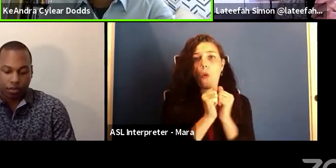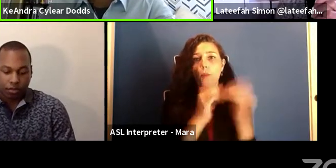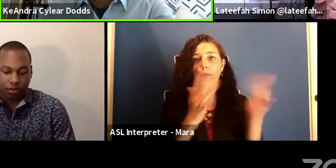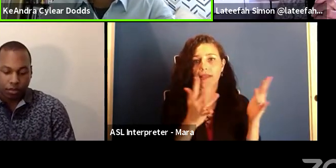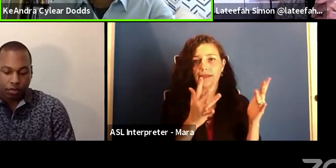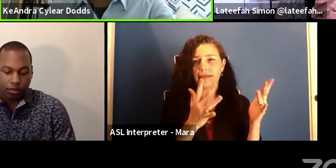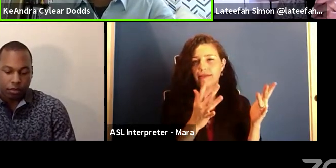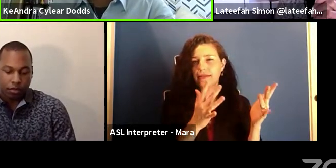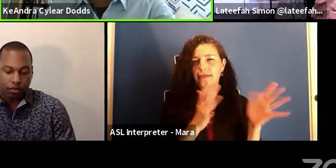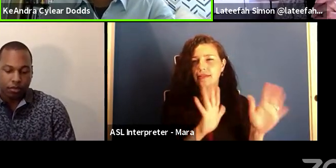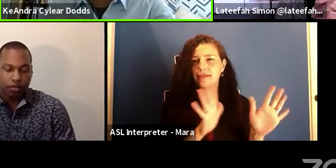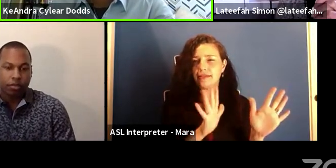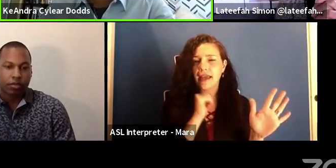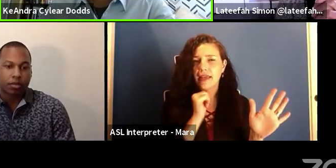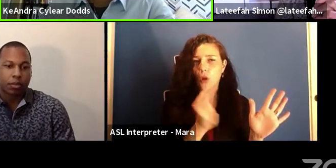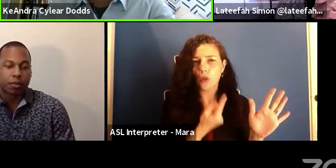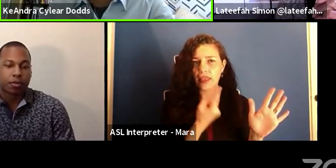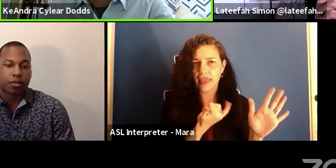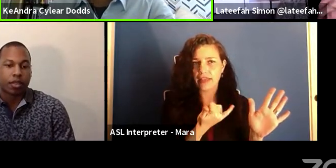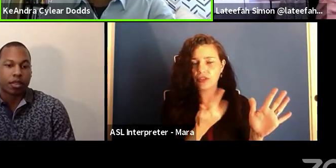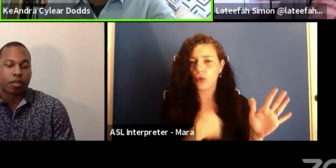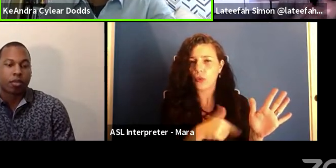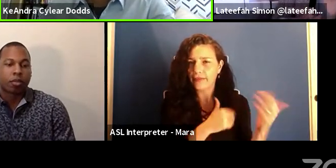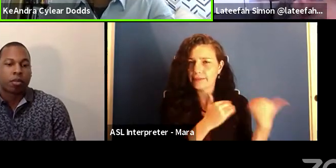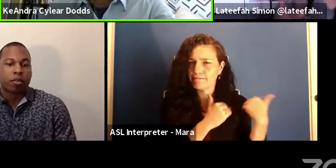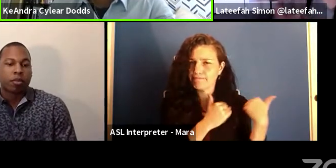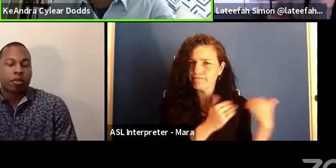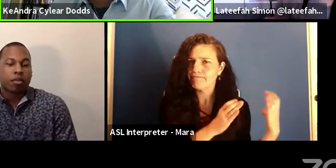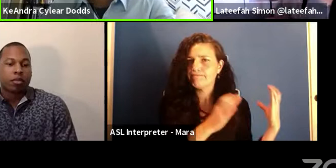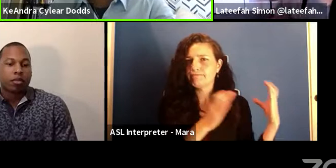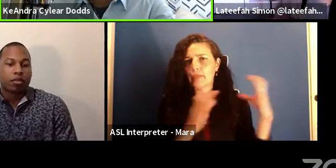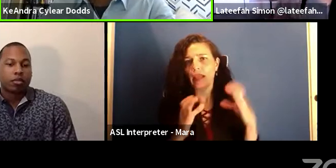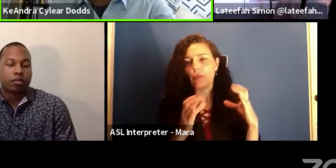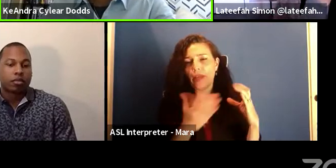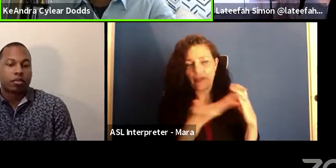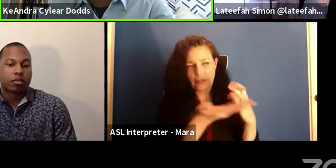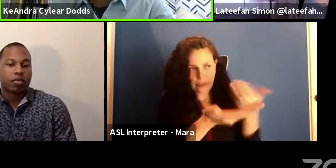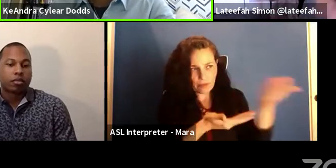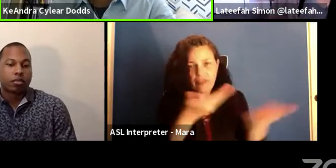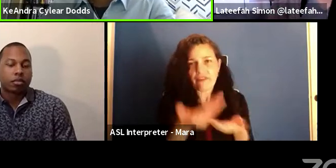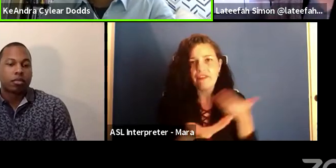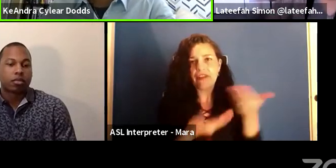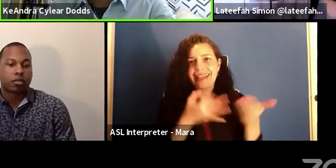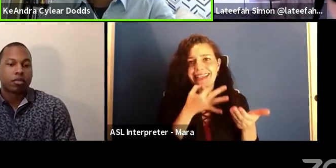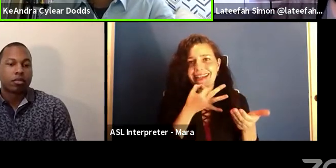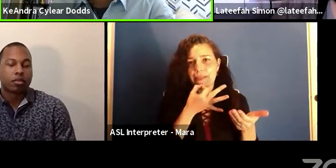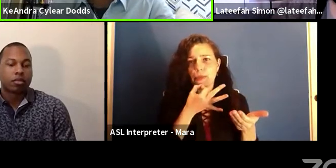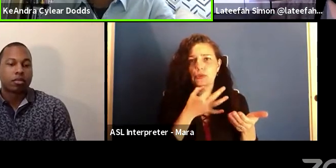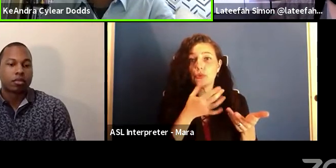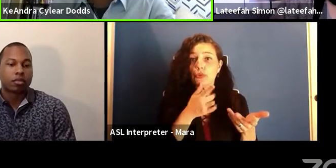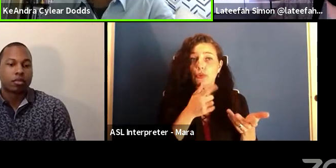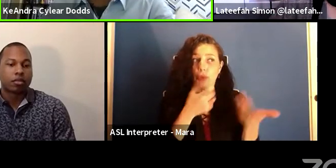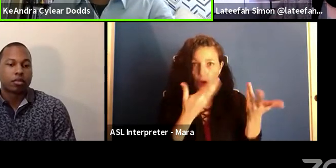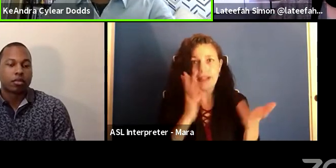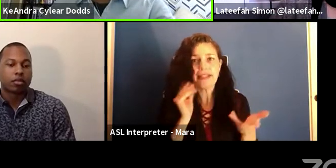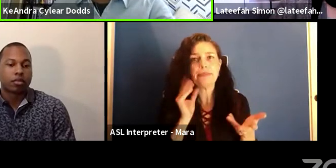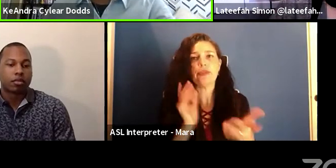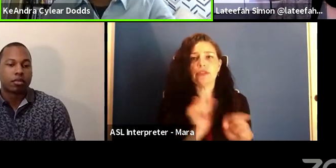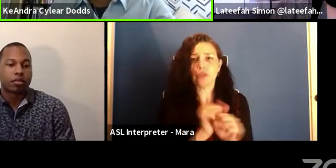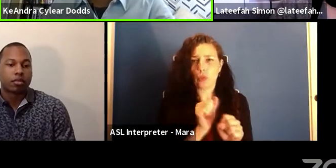area. And so it's really incumbent upon us to bring in the experts that, you know, do work in this space and figure out how we better partner with